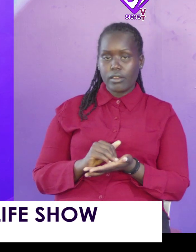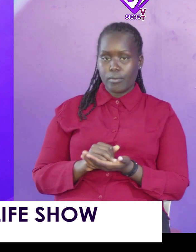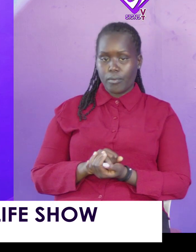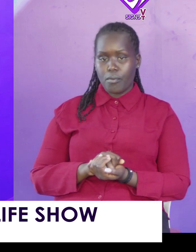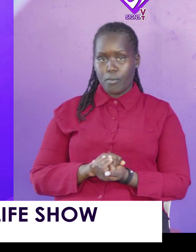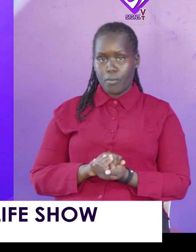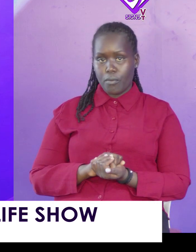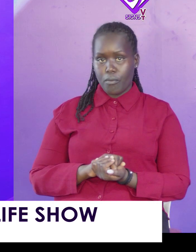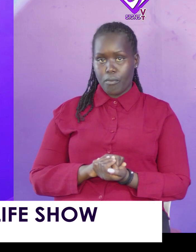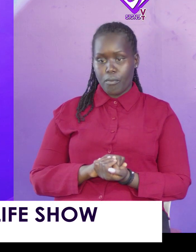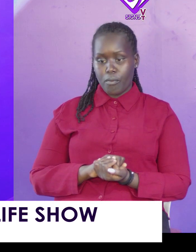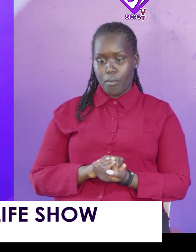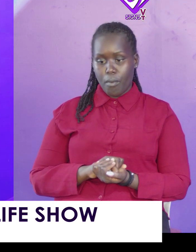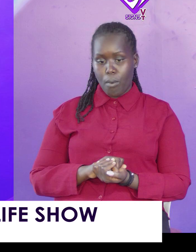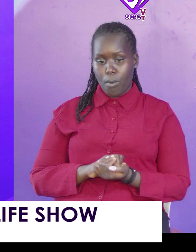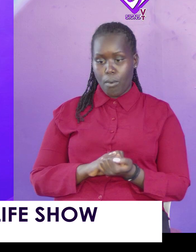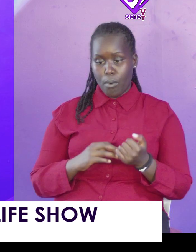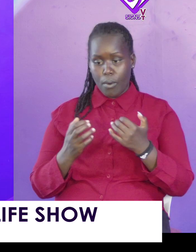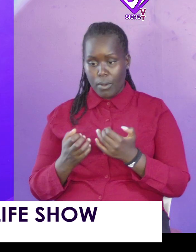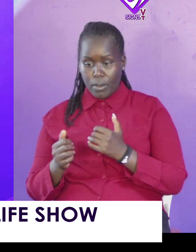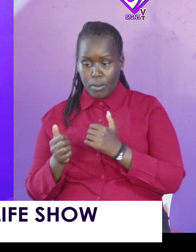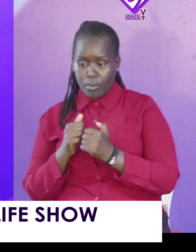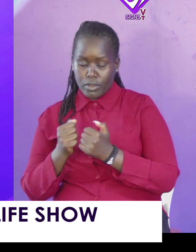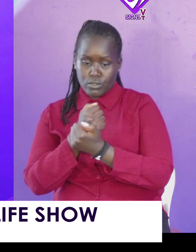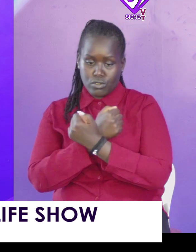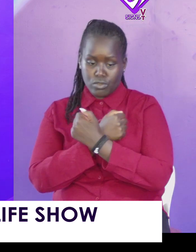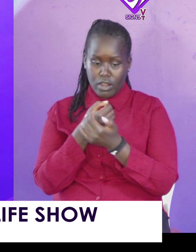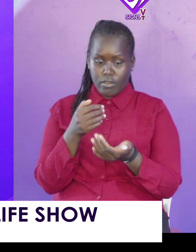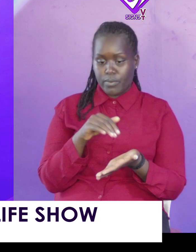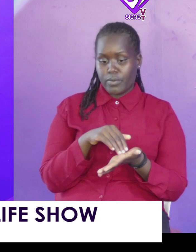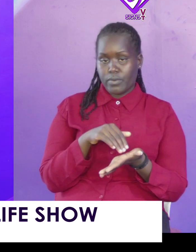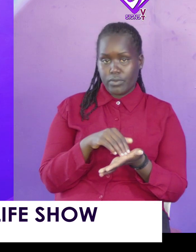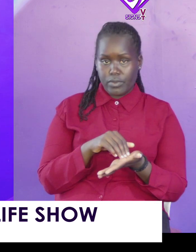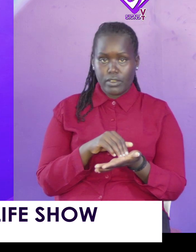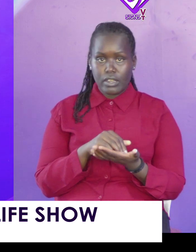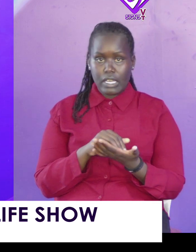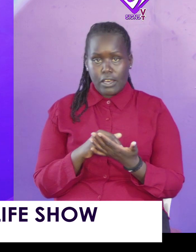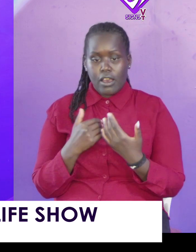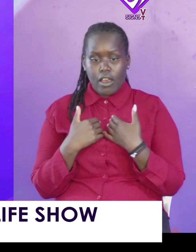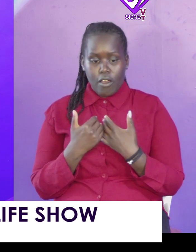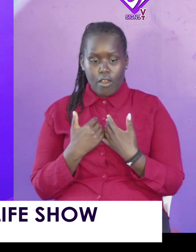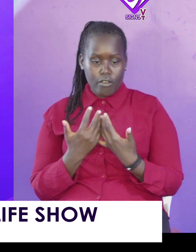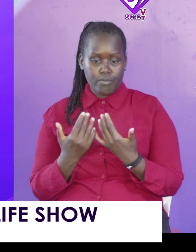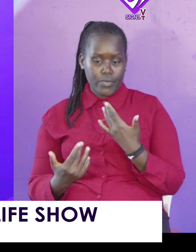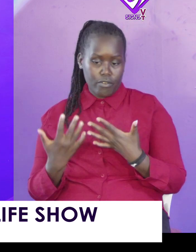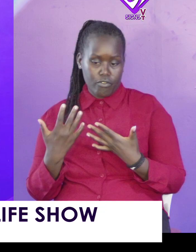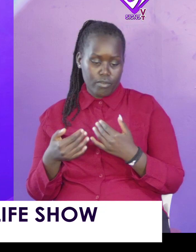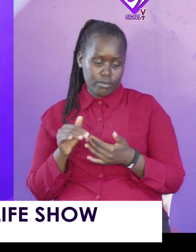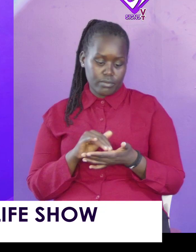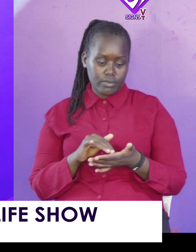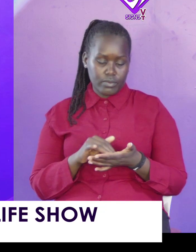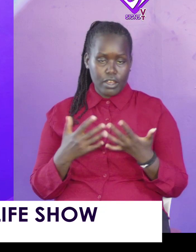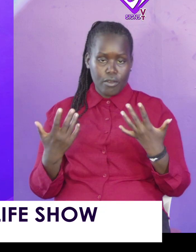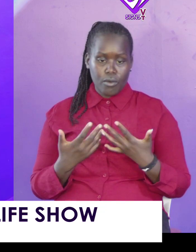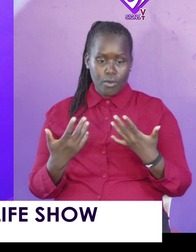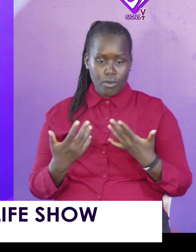board. Unwinding demands that you love again. Light up the fire again. Come on, where is